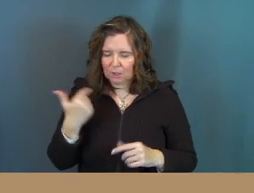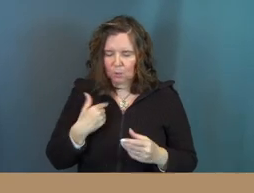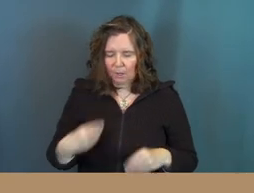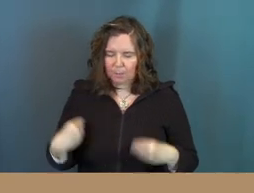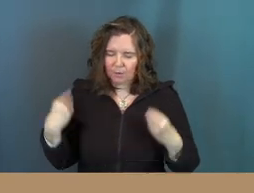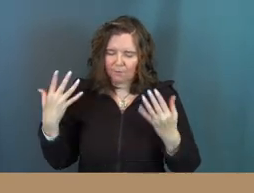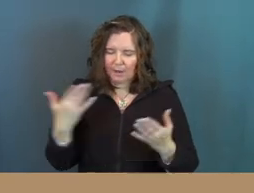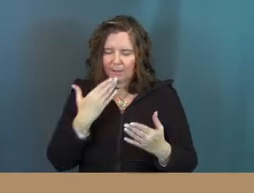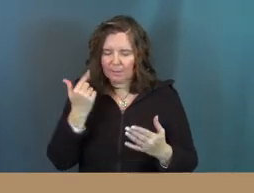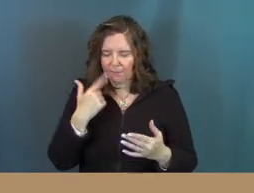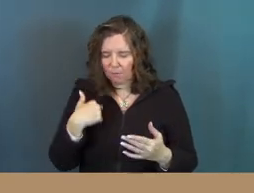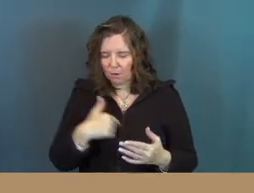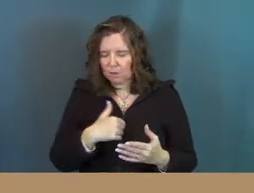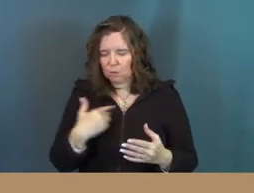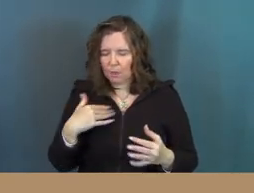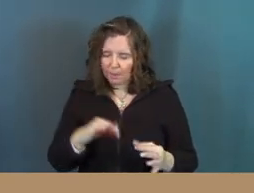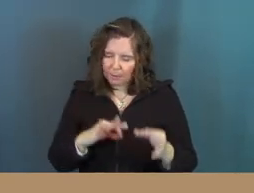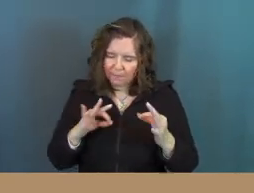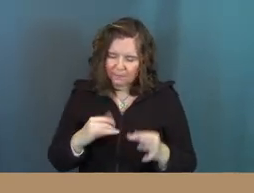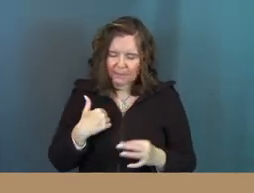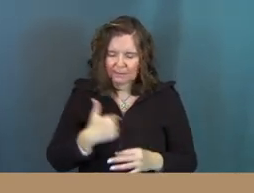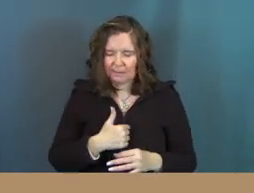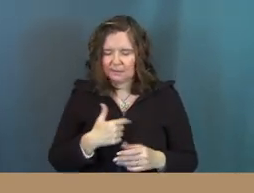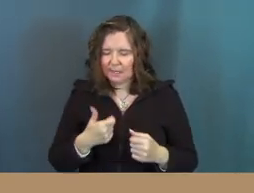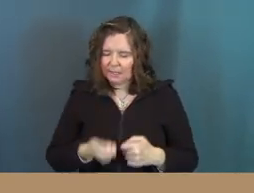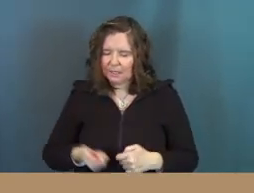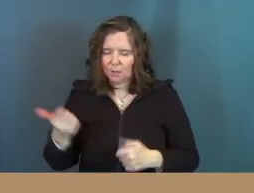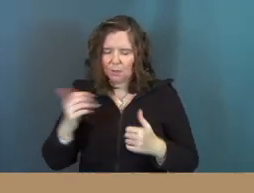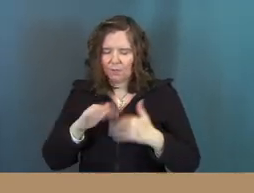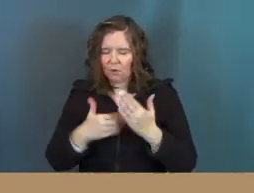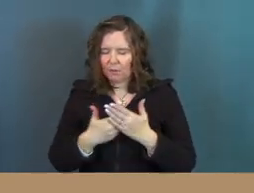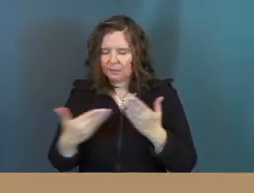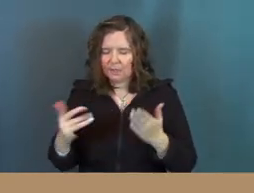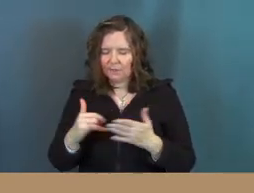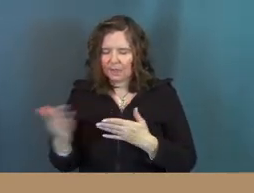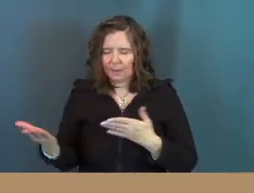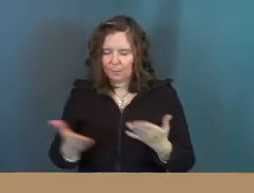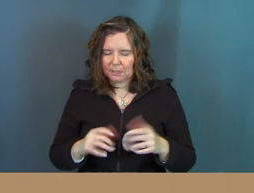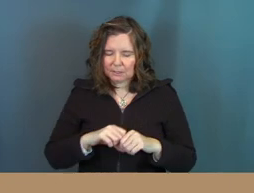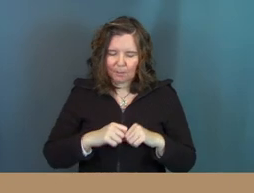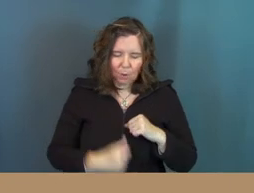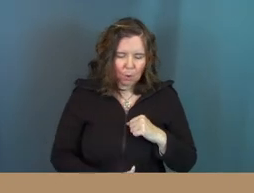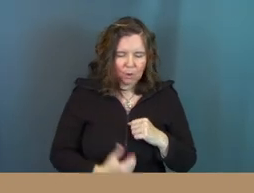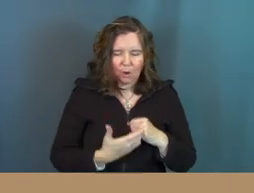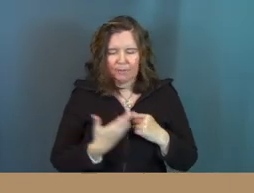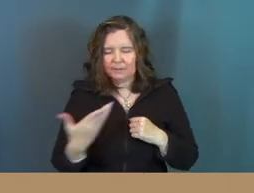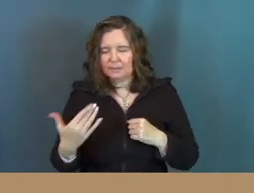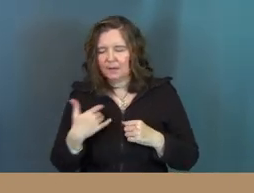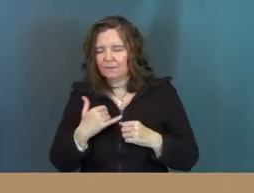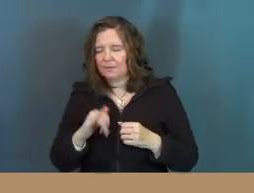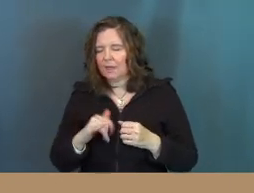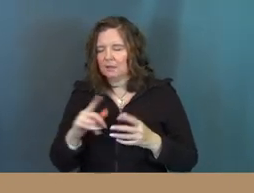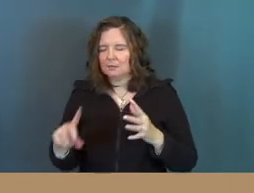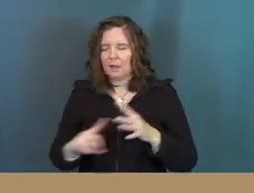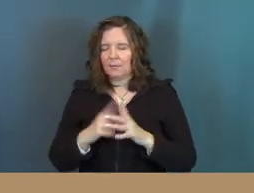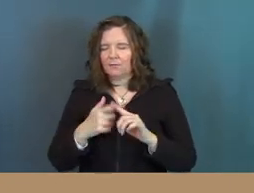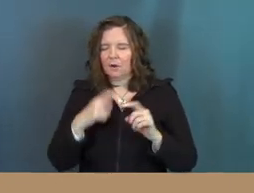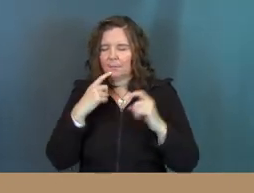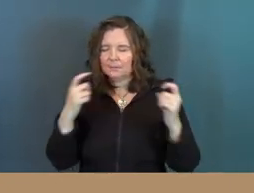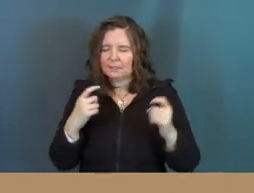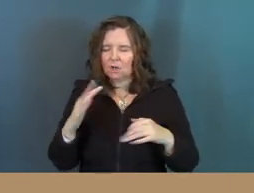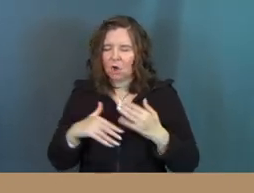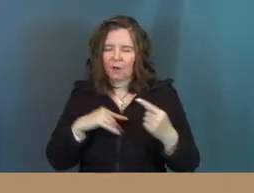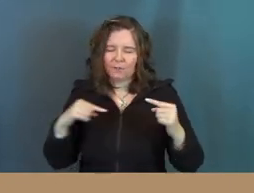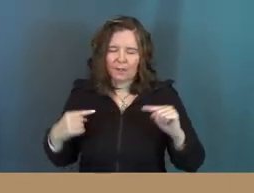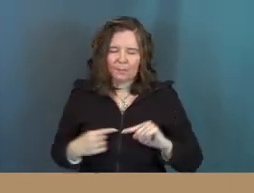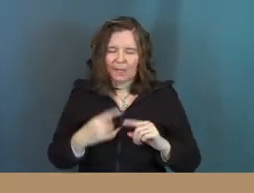You want to provide the best for us. You want to perfect us, God, and get rid of all the stuff that brings brokenness, all the stuff that comes out from sin, God,